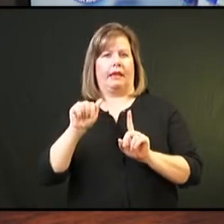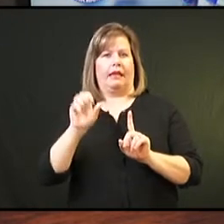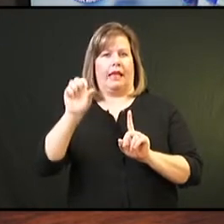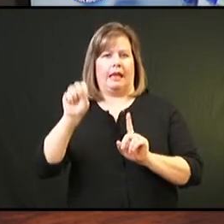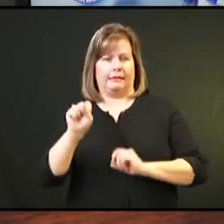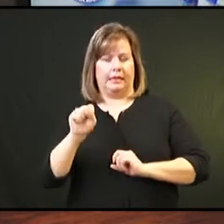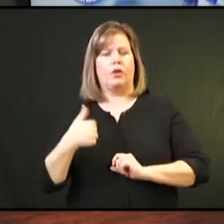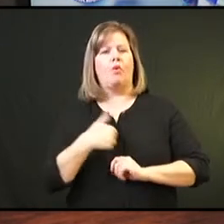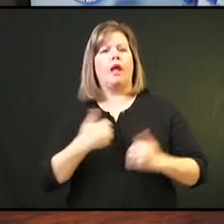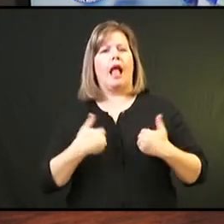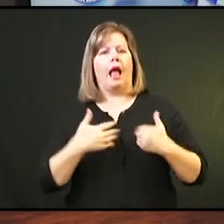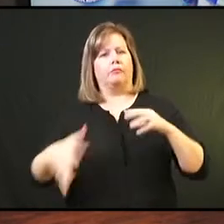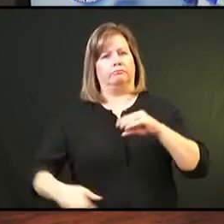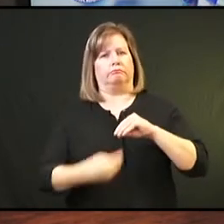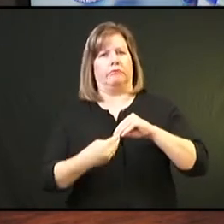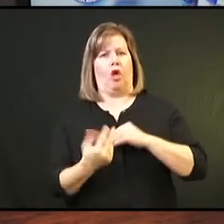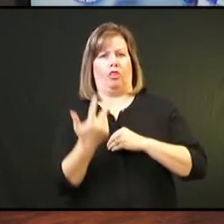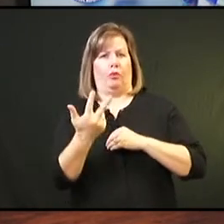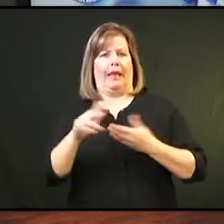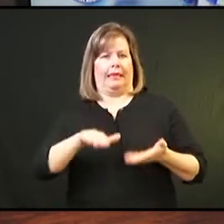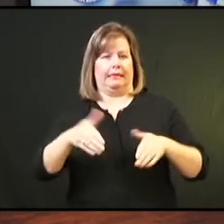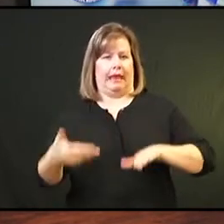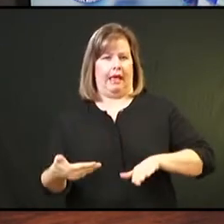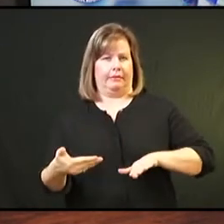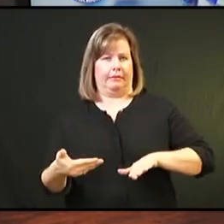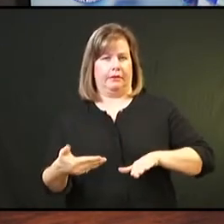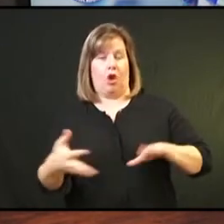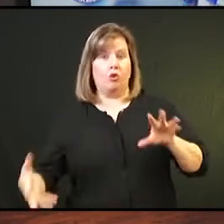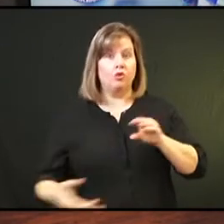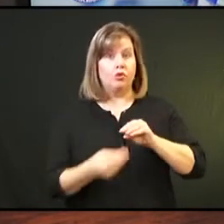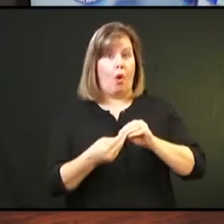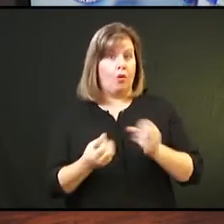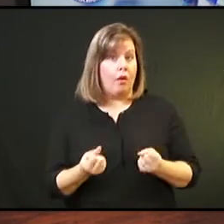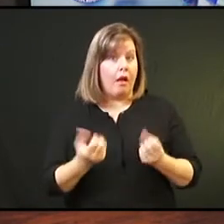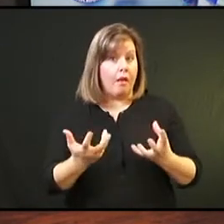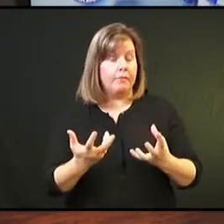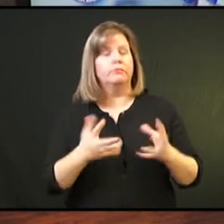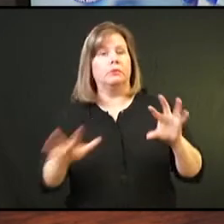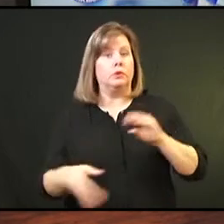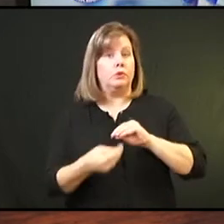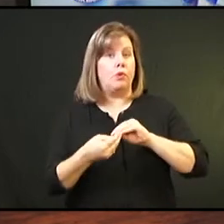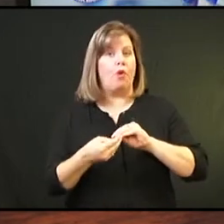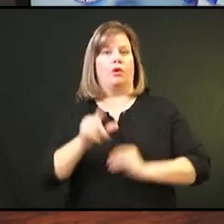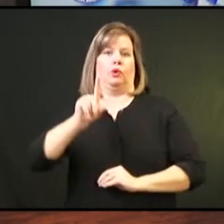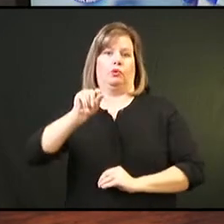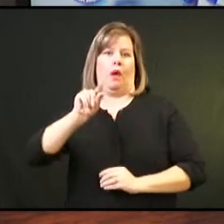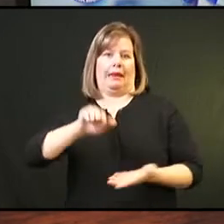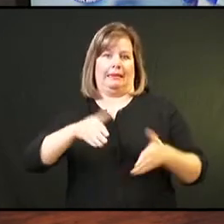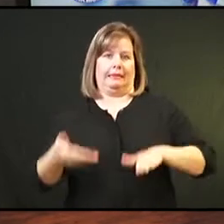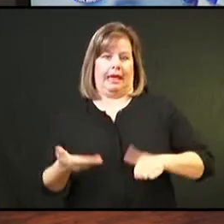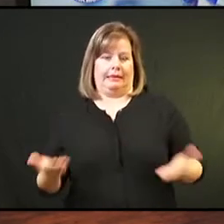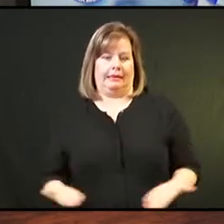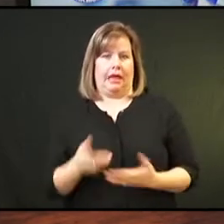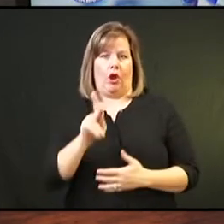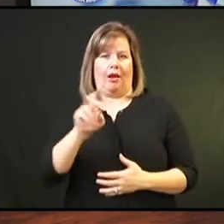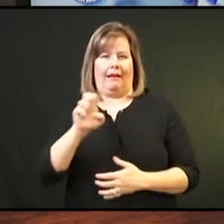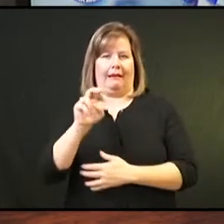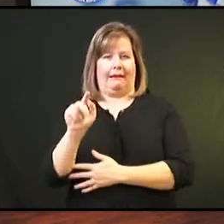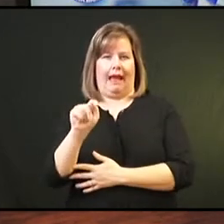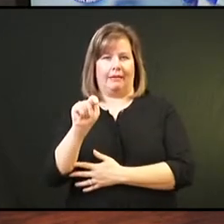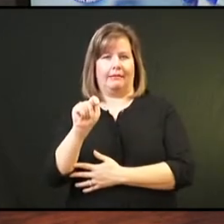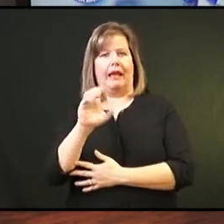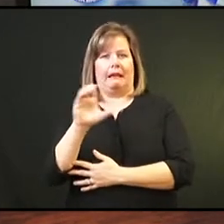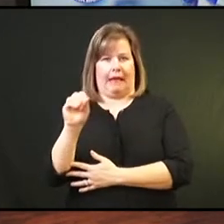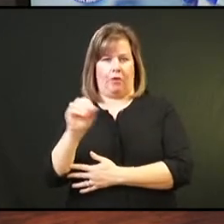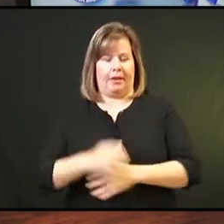3 additional deaths since yesterday, bringing our total to 20 deaths here in Kent County. Now, we're hearing some people